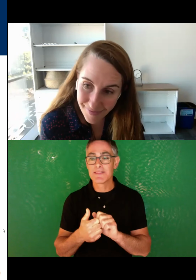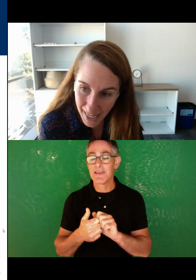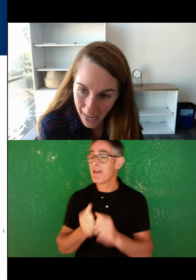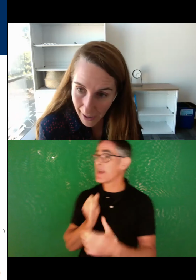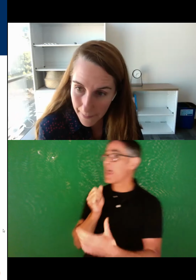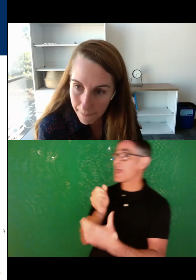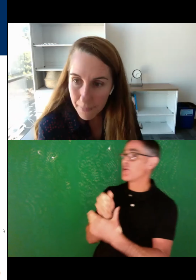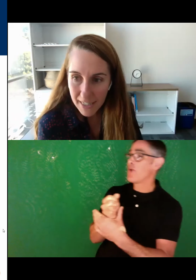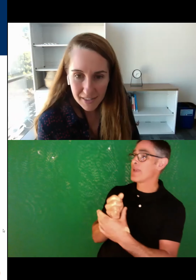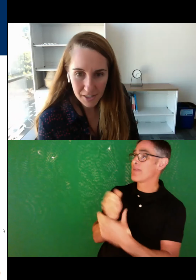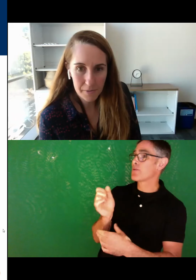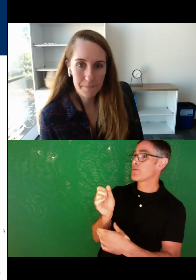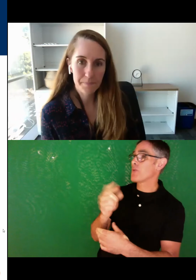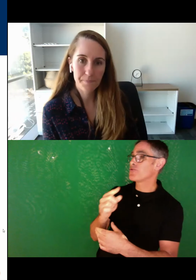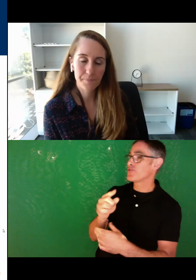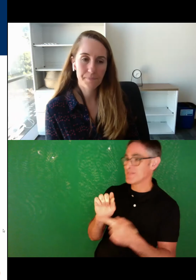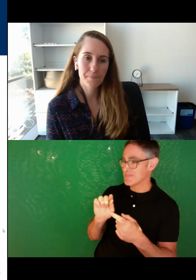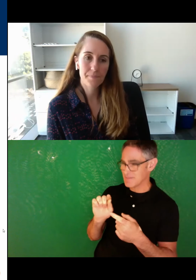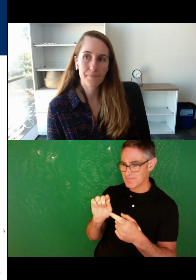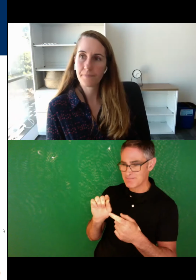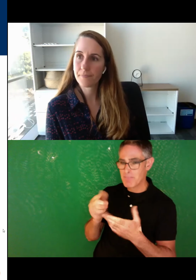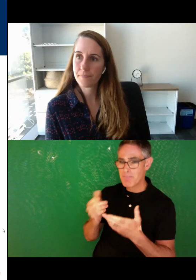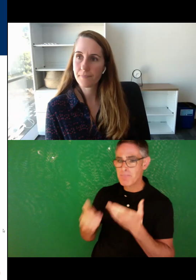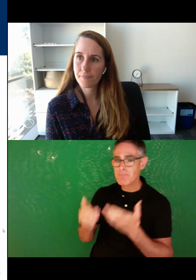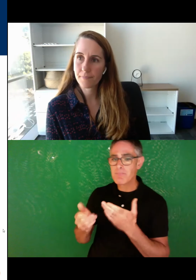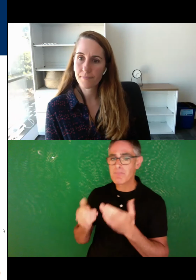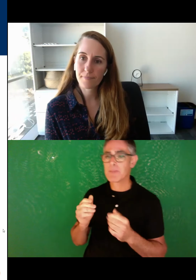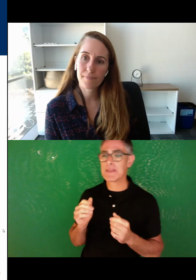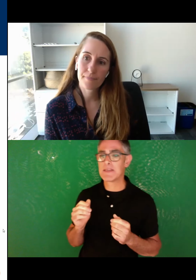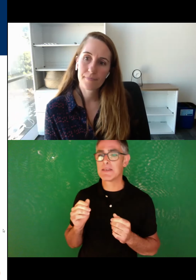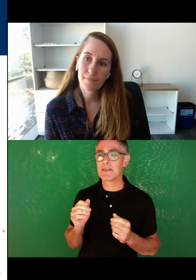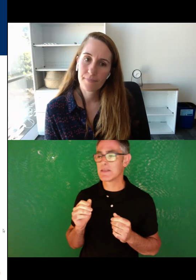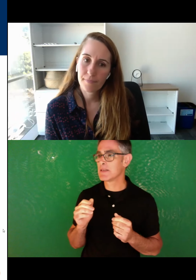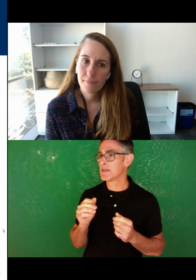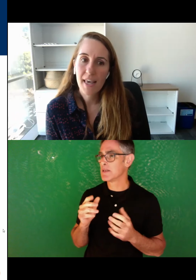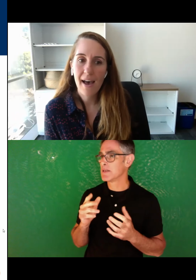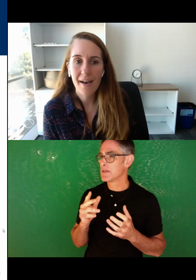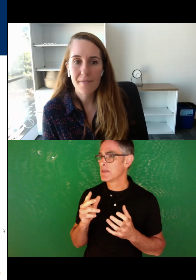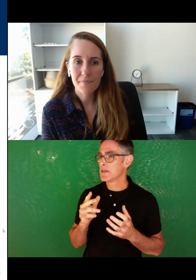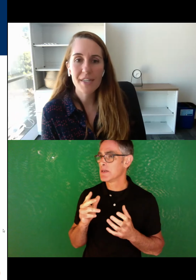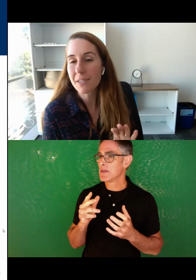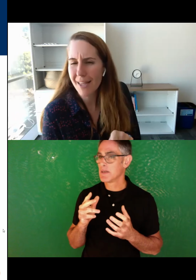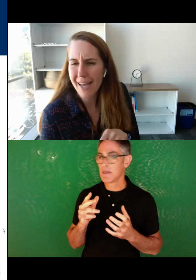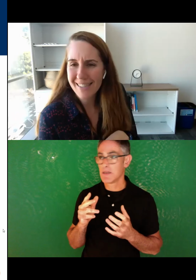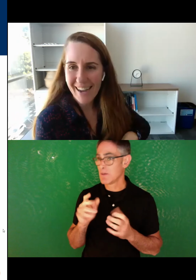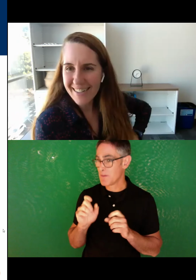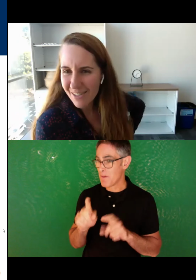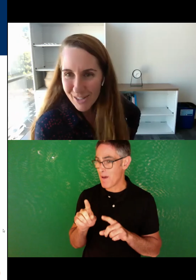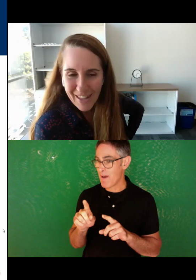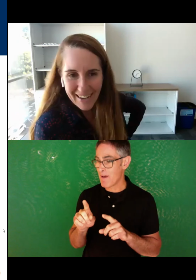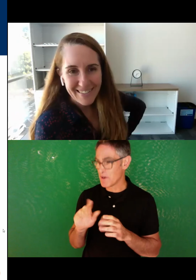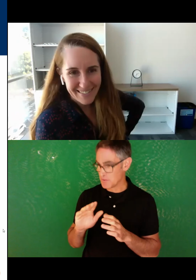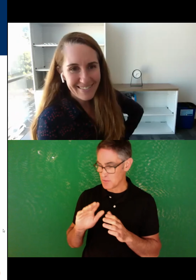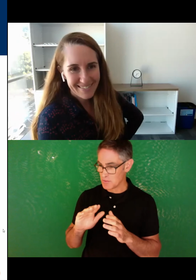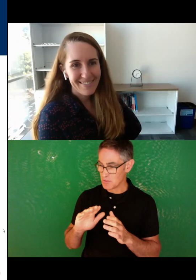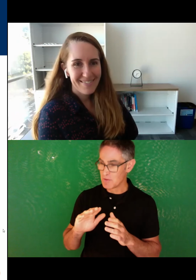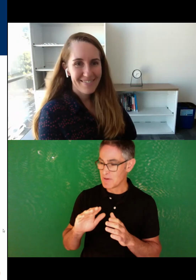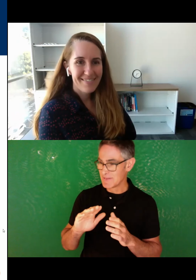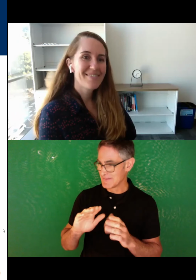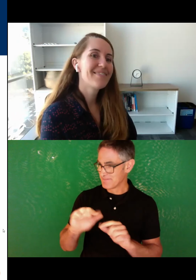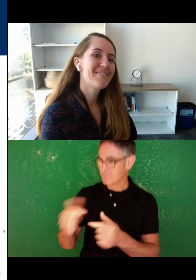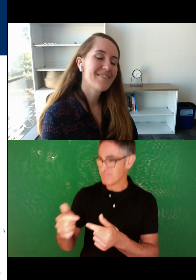with a question? Yeah, please do. We probably want to get to the whole Q&A. Yeah, this is my last slide, so we'll do that.